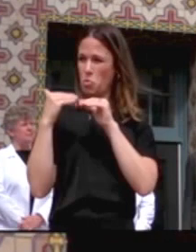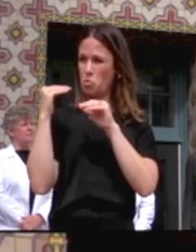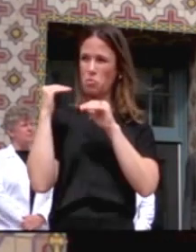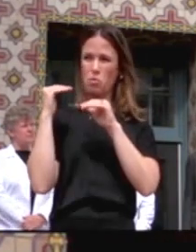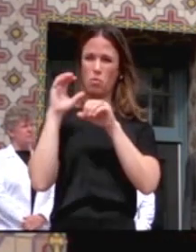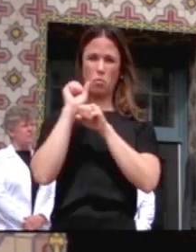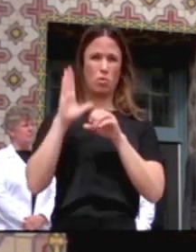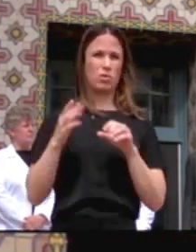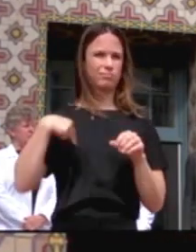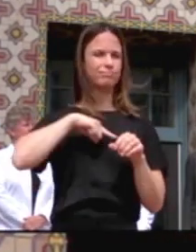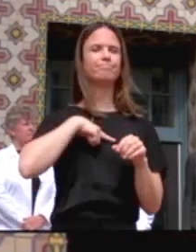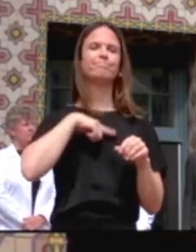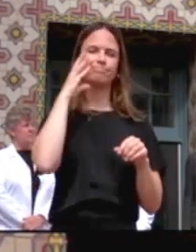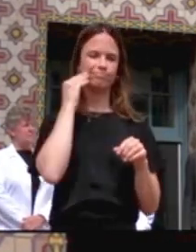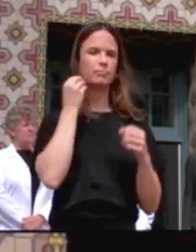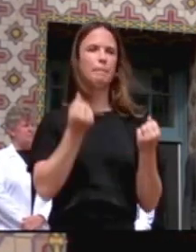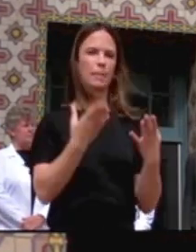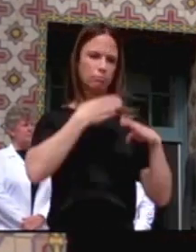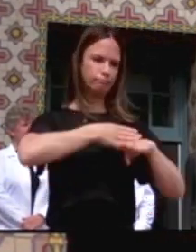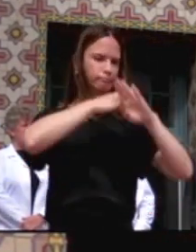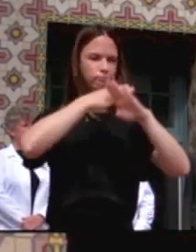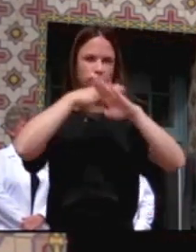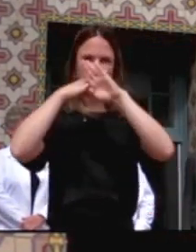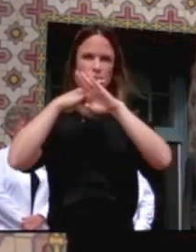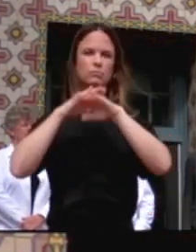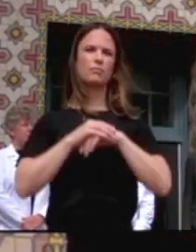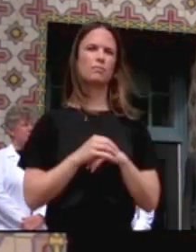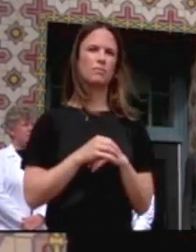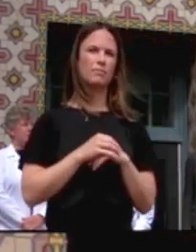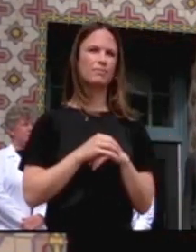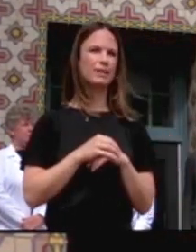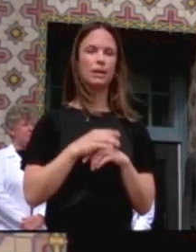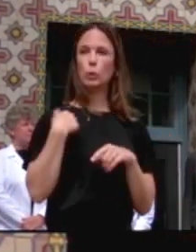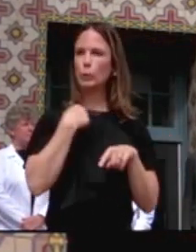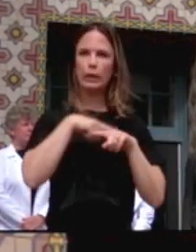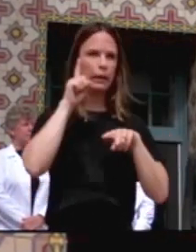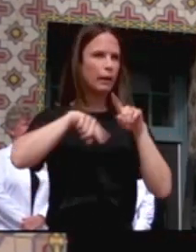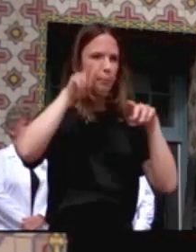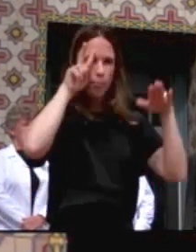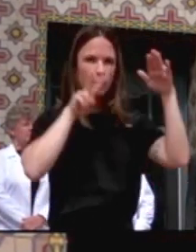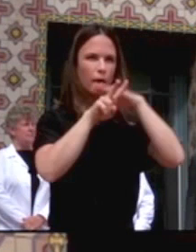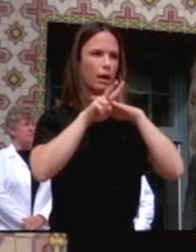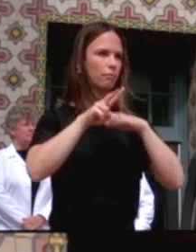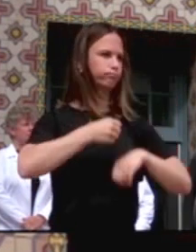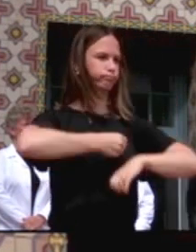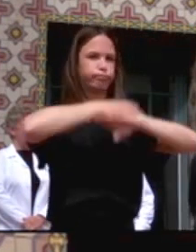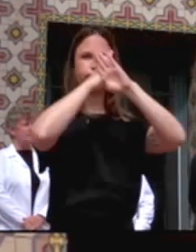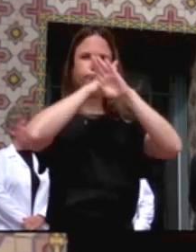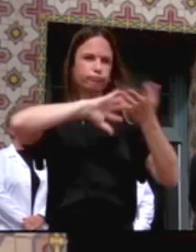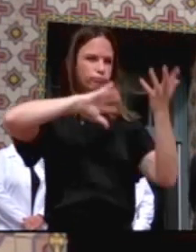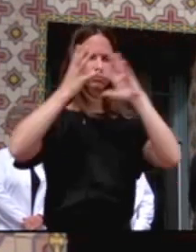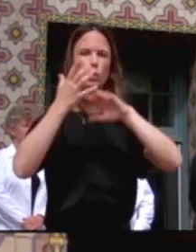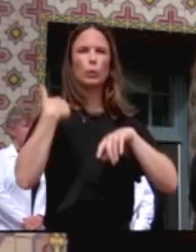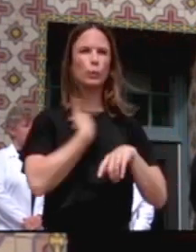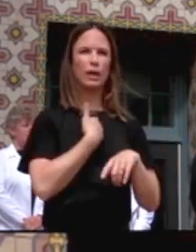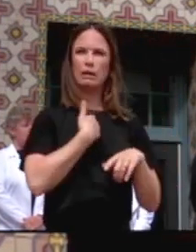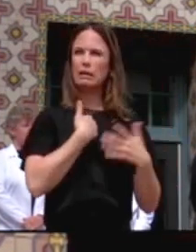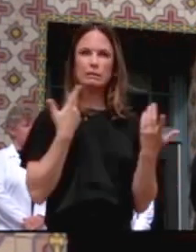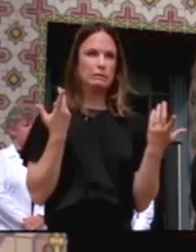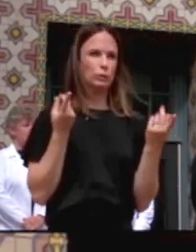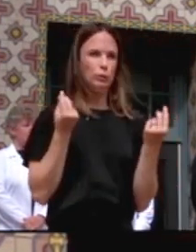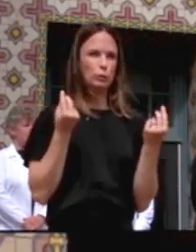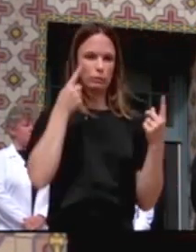dilemmas, innumerable dilemmas, unimaginable dilemmas. We had to make